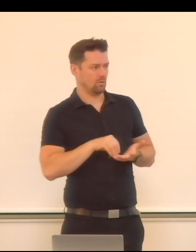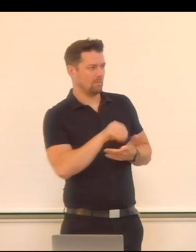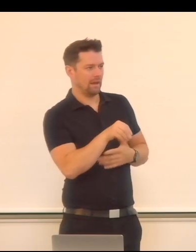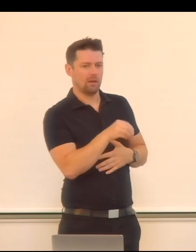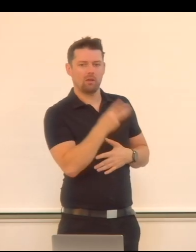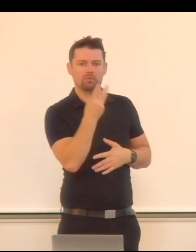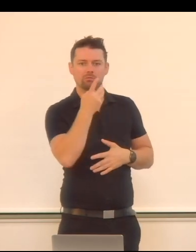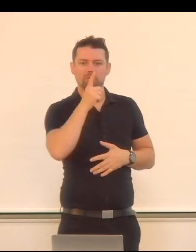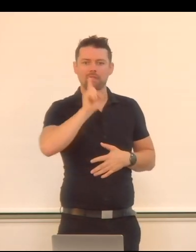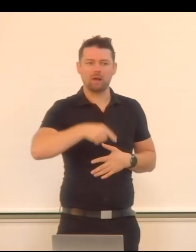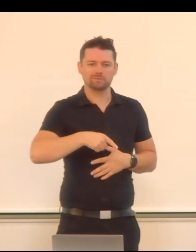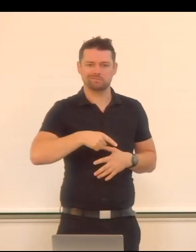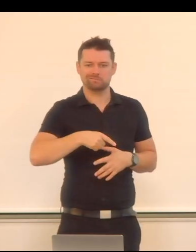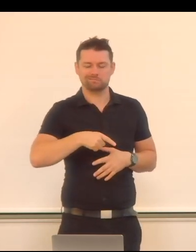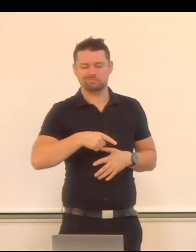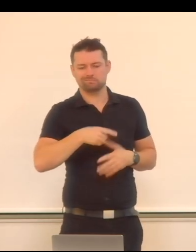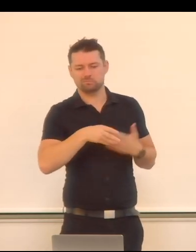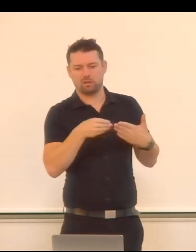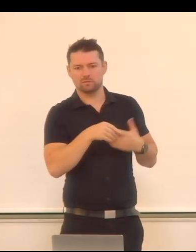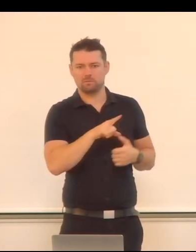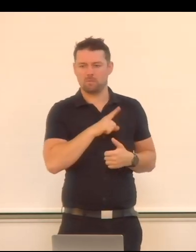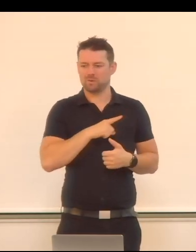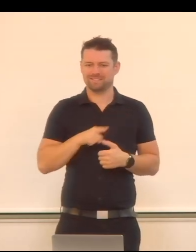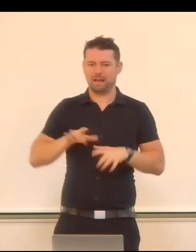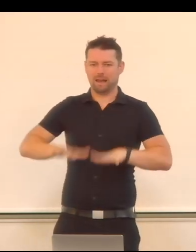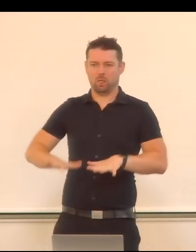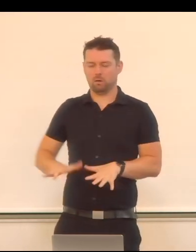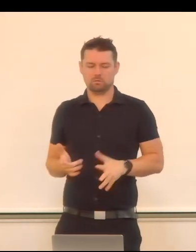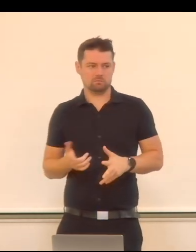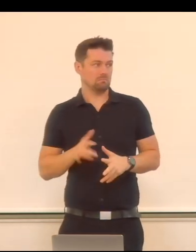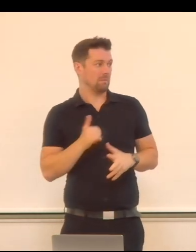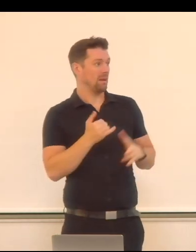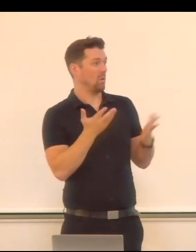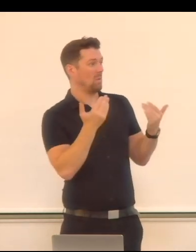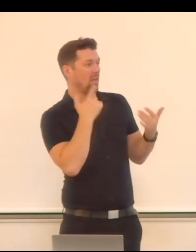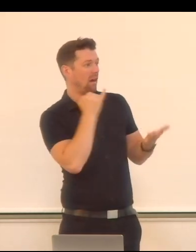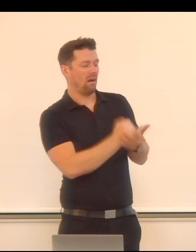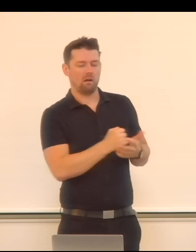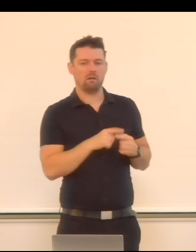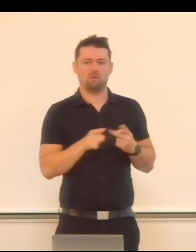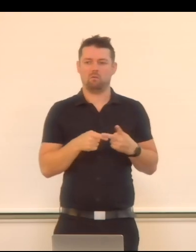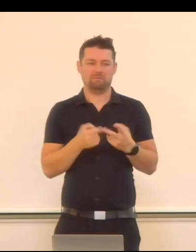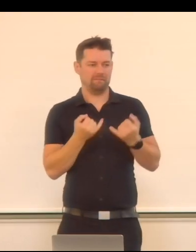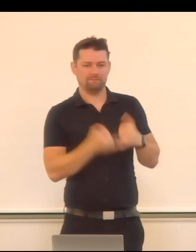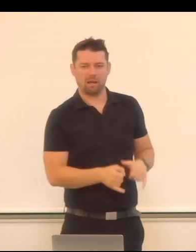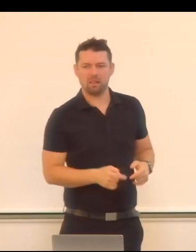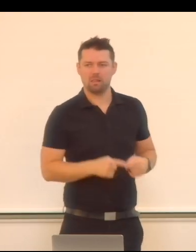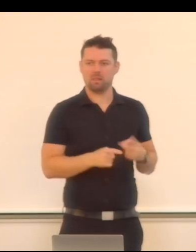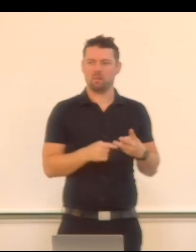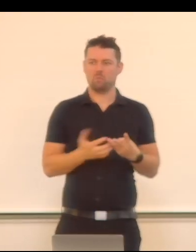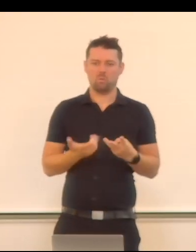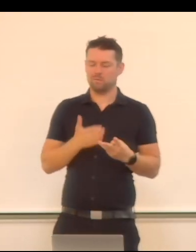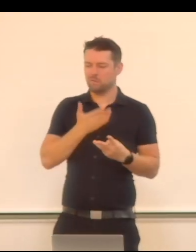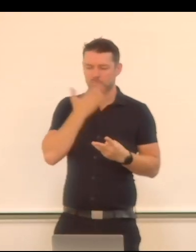they didn't get everything done because the weather was bad, or maybe they didn't plan well and they didn't prepare well, so they didn't have a